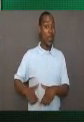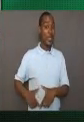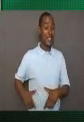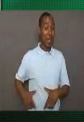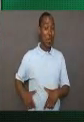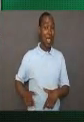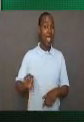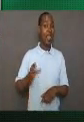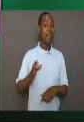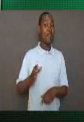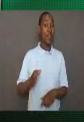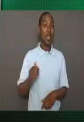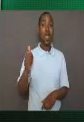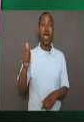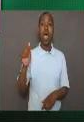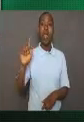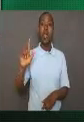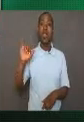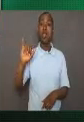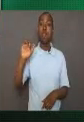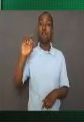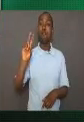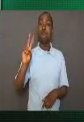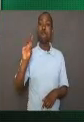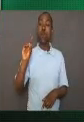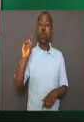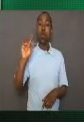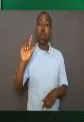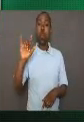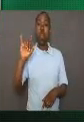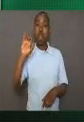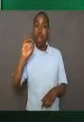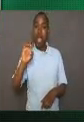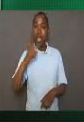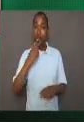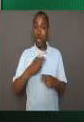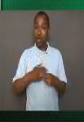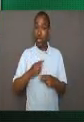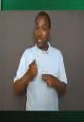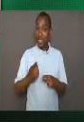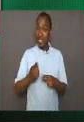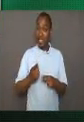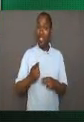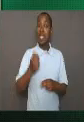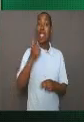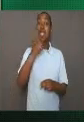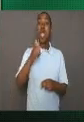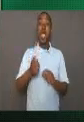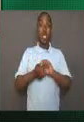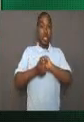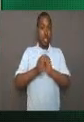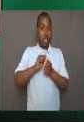Alveoli are tiny air sacs in the lungs that provide a